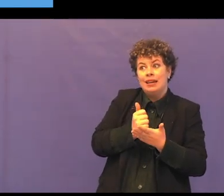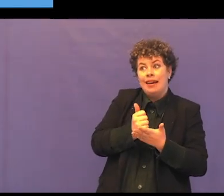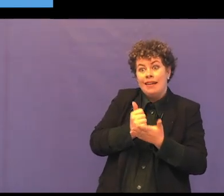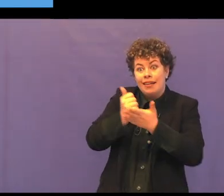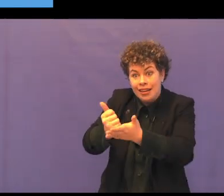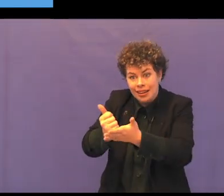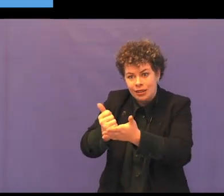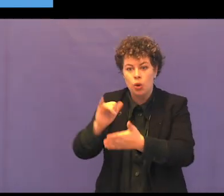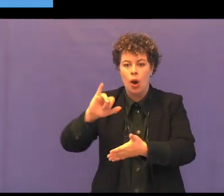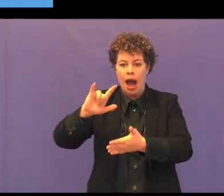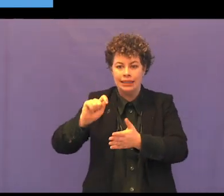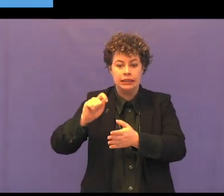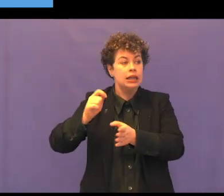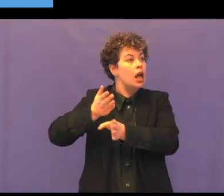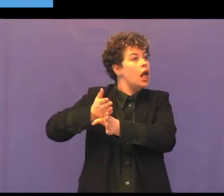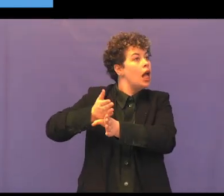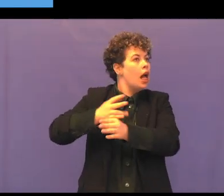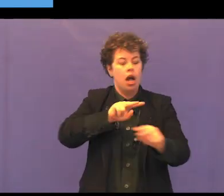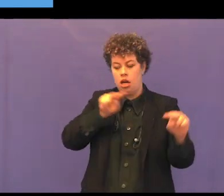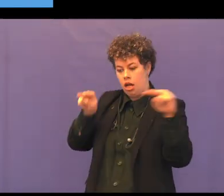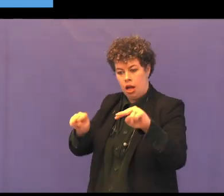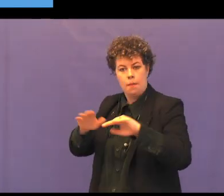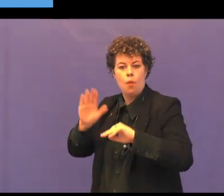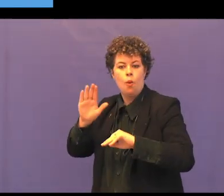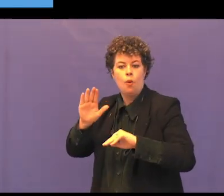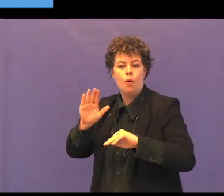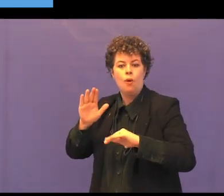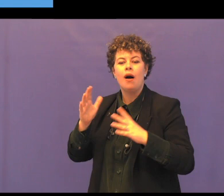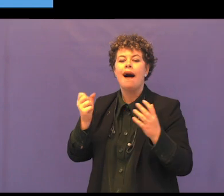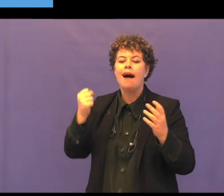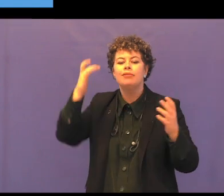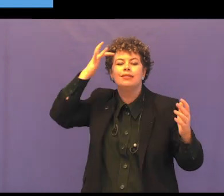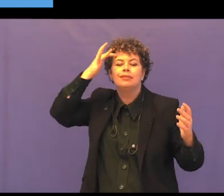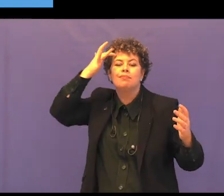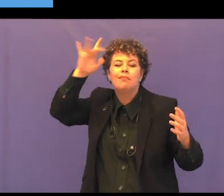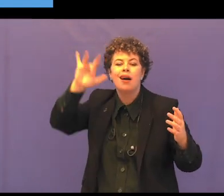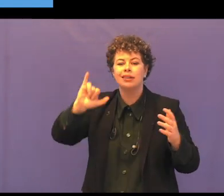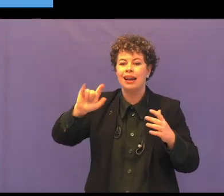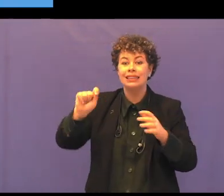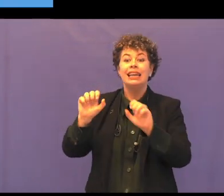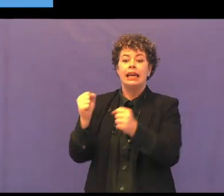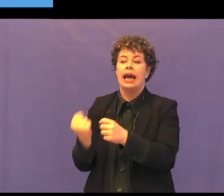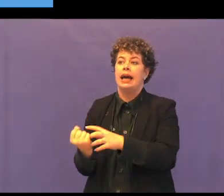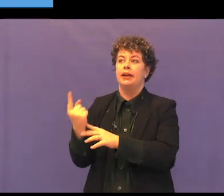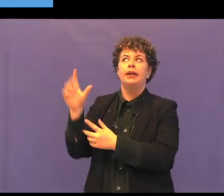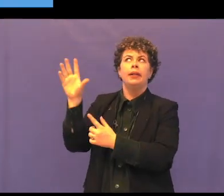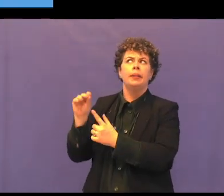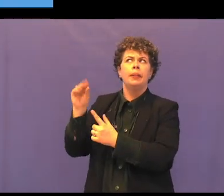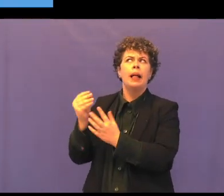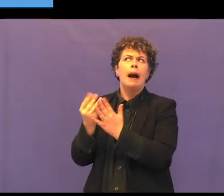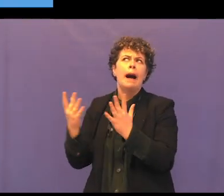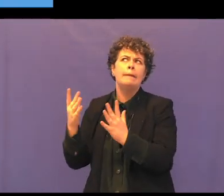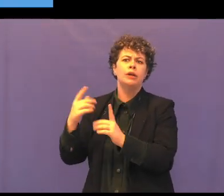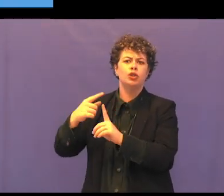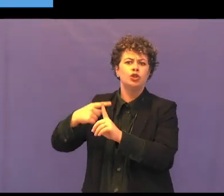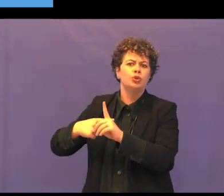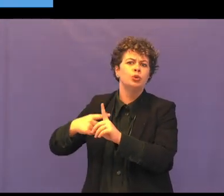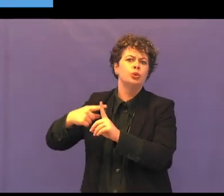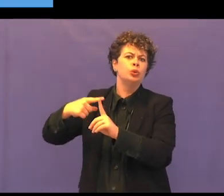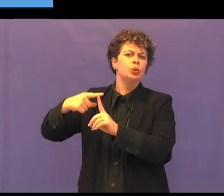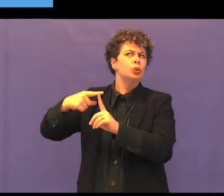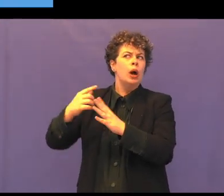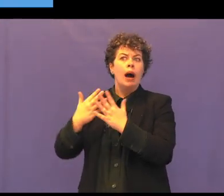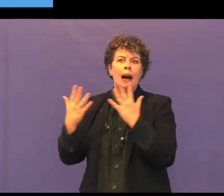to reduce energy consumption. You try to switch to renewables as much as possible. You use things